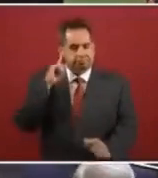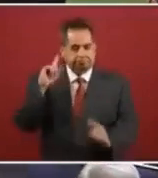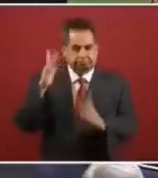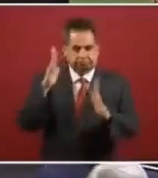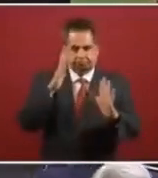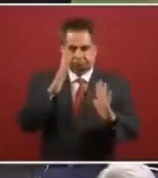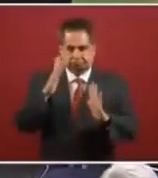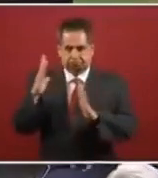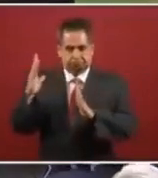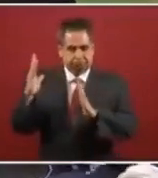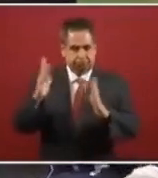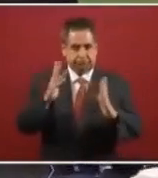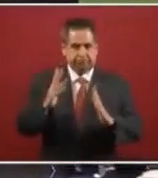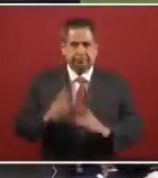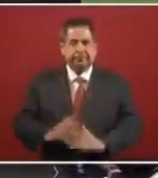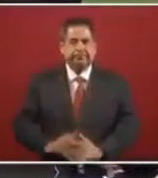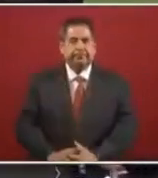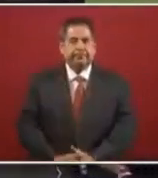Obrador